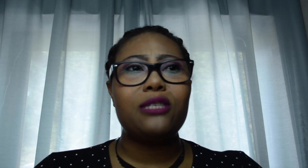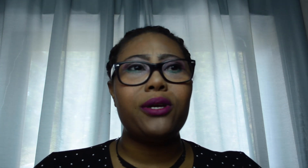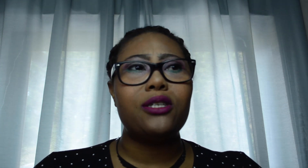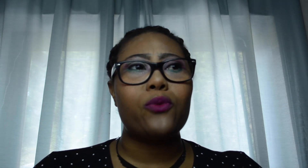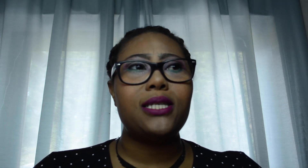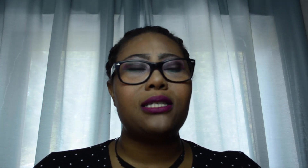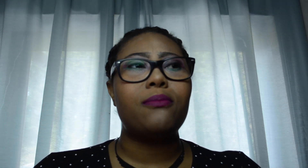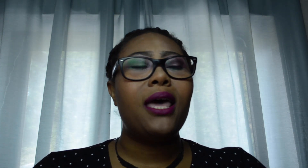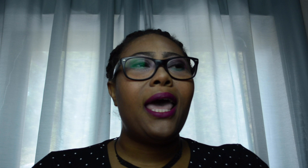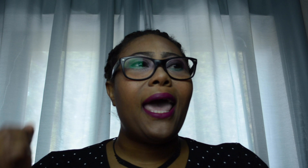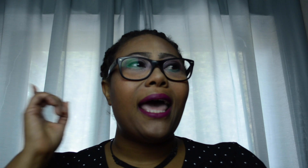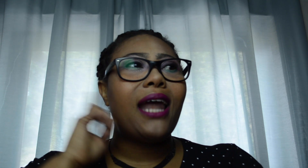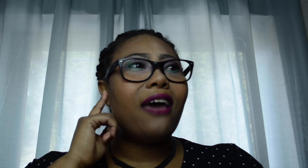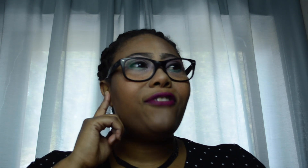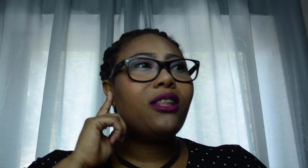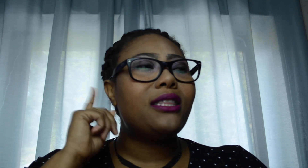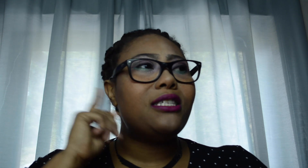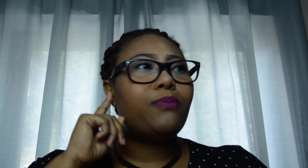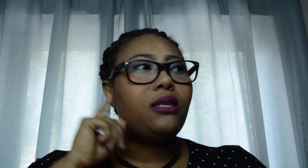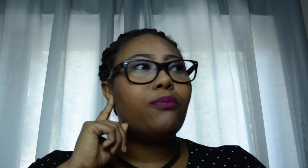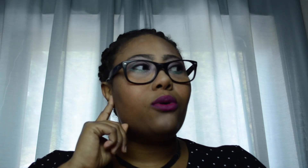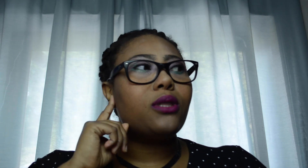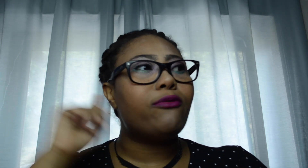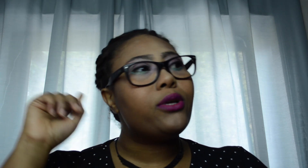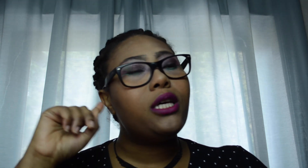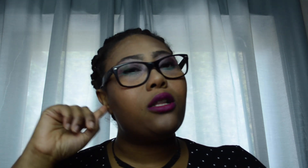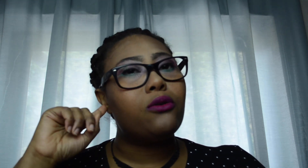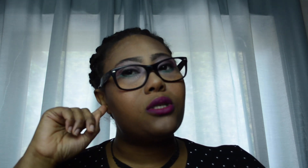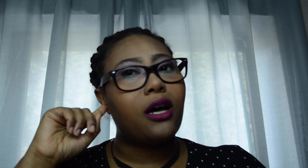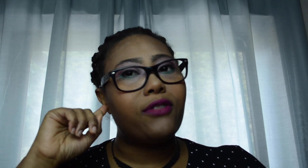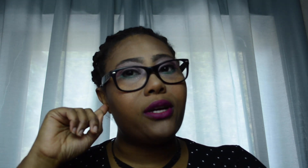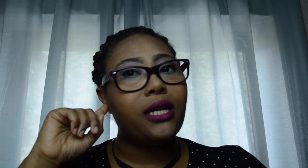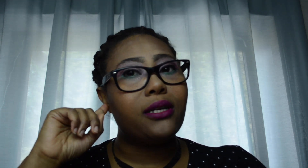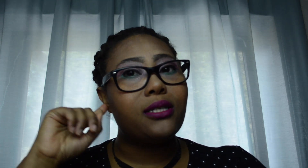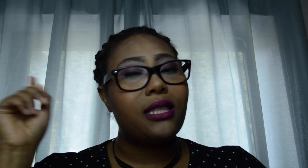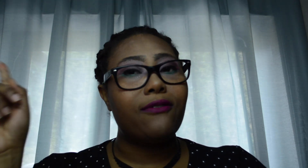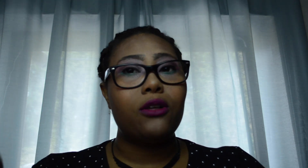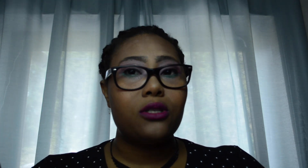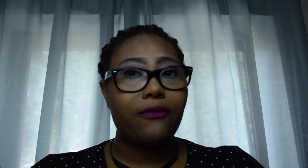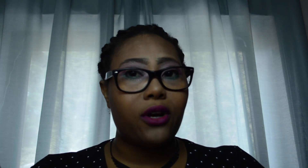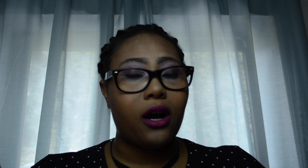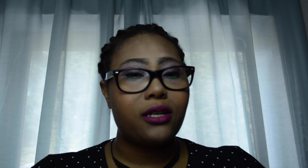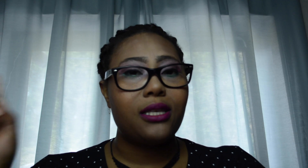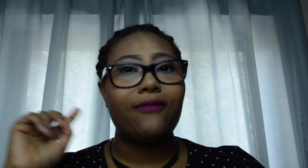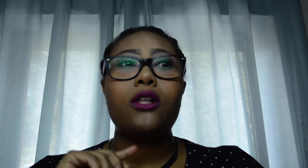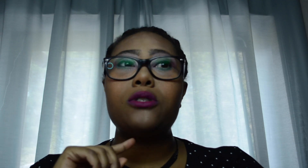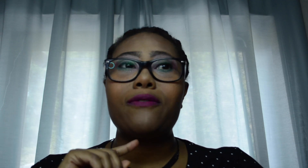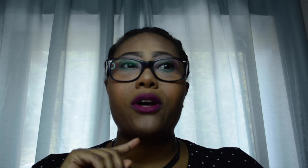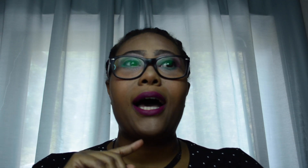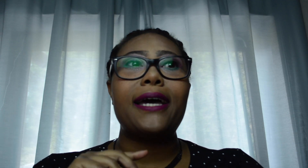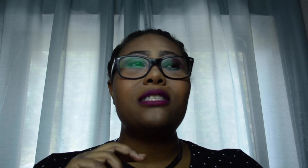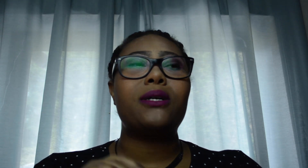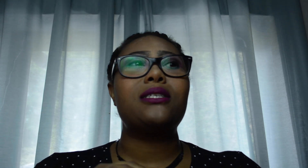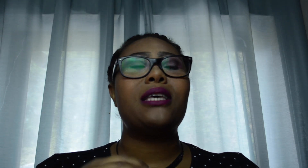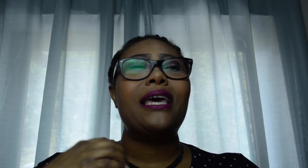did they experience racism? And I feel like these people, they've really closed off their ears, and they've closed off their hearts, and they've closed off